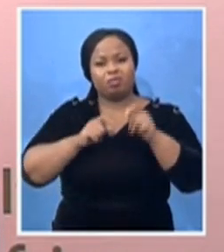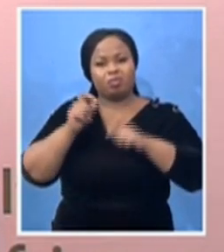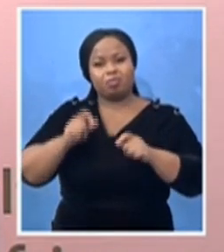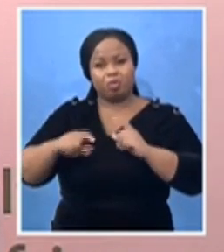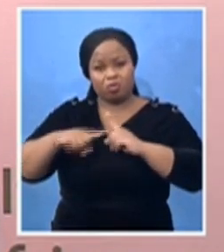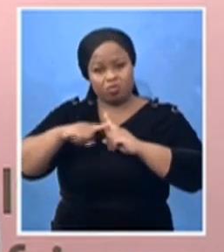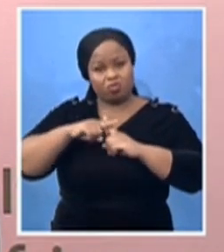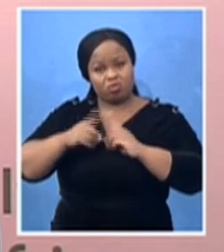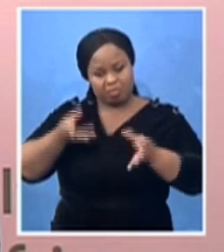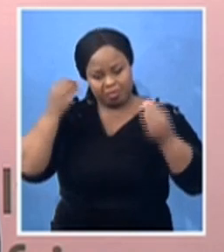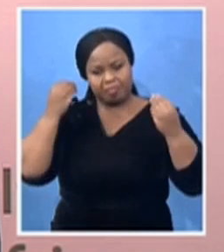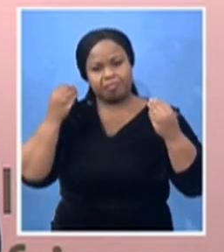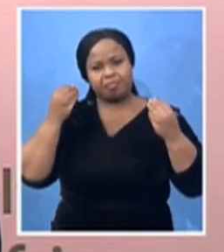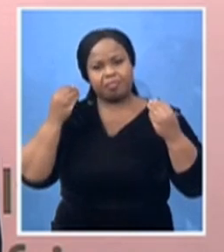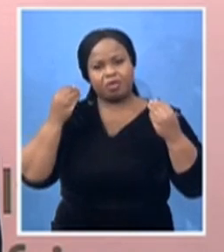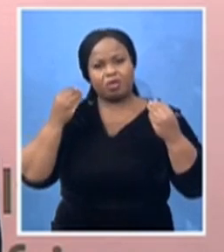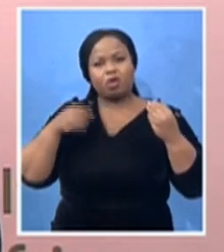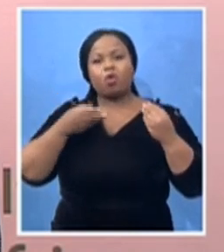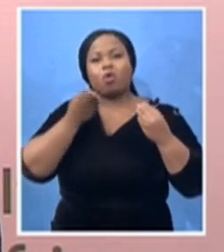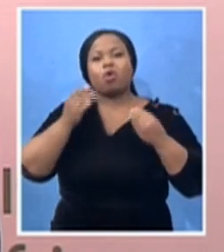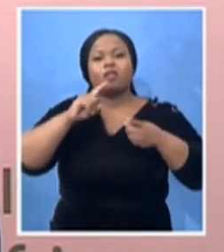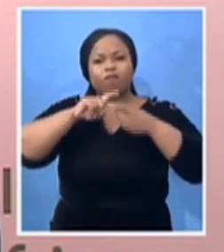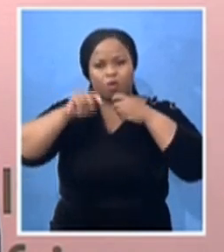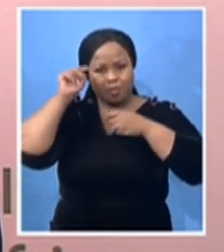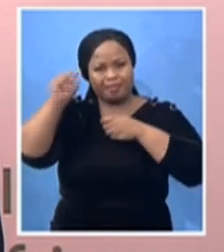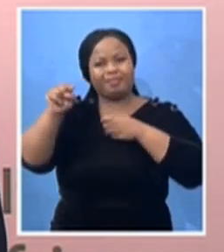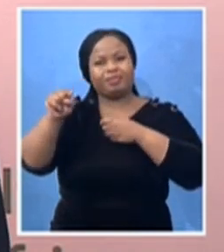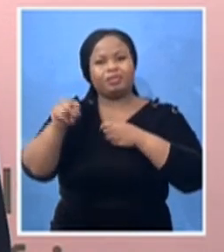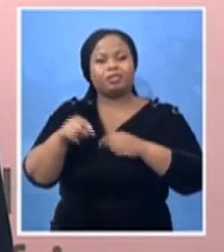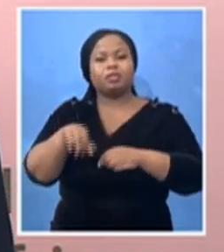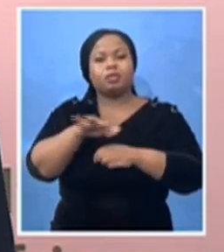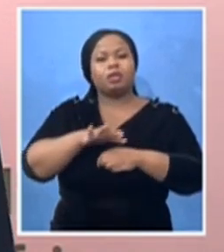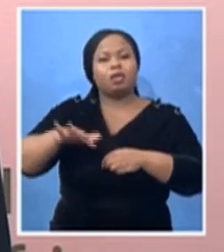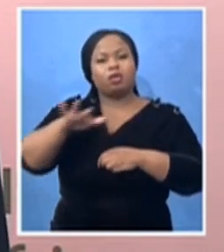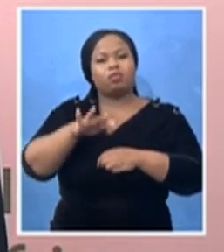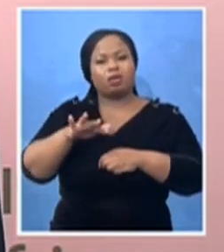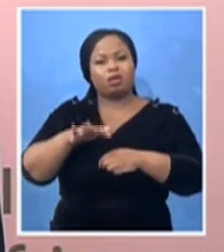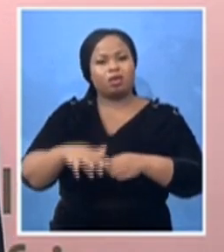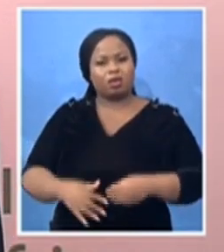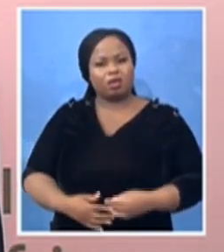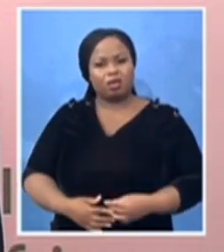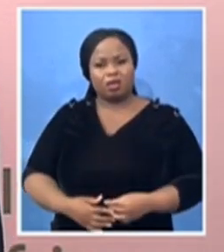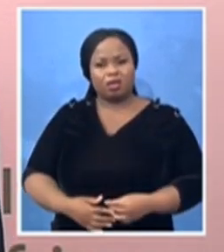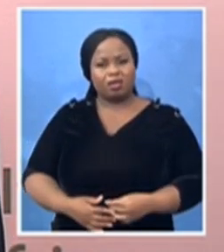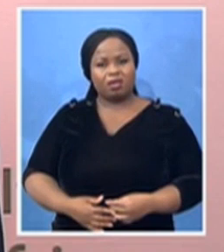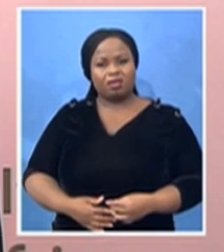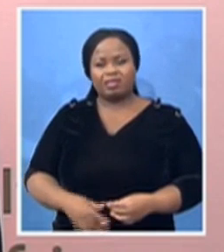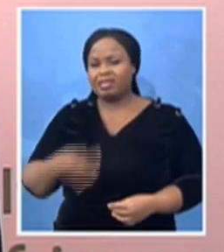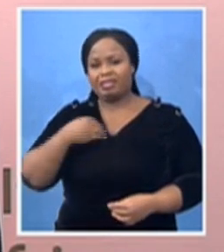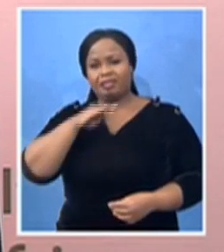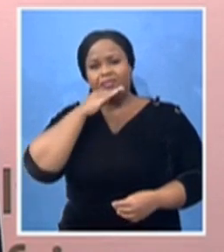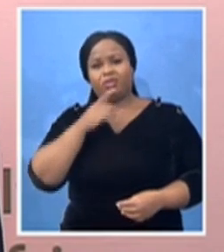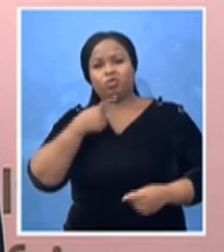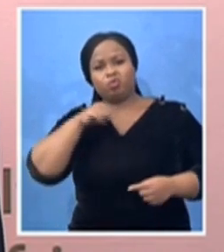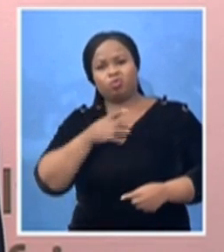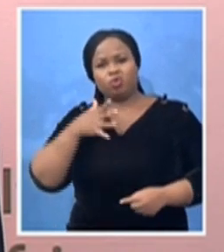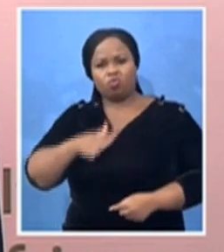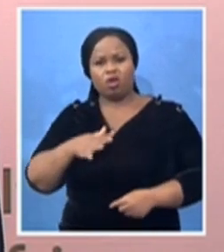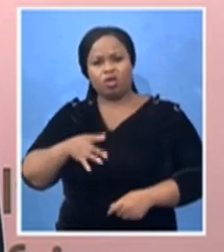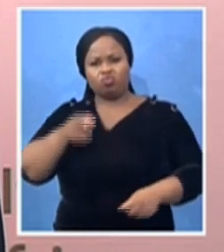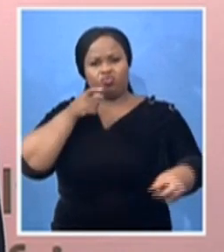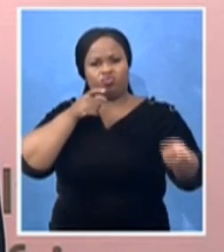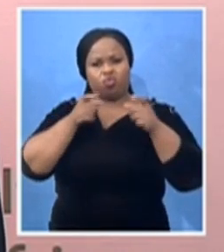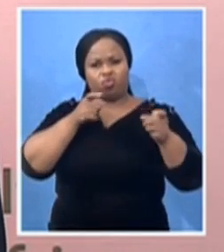to that particular occasion. It's not more about whether we want to restrict the freedom